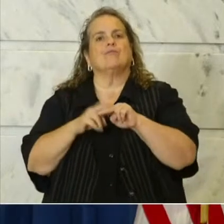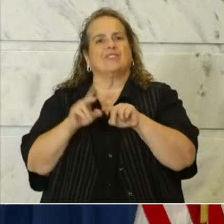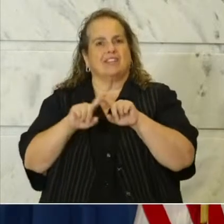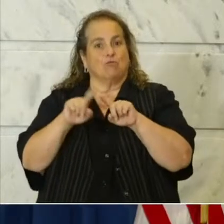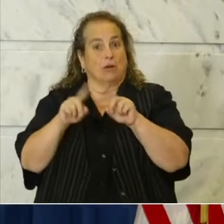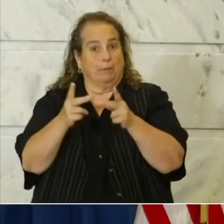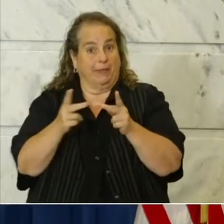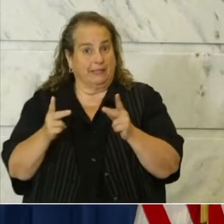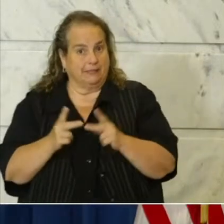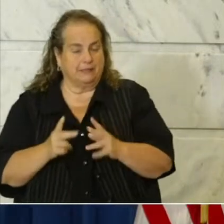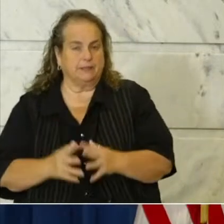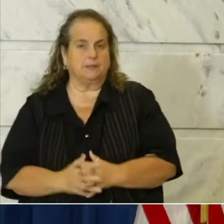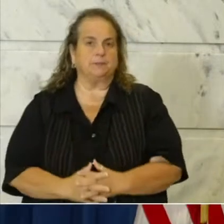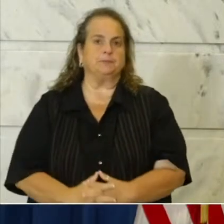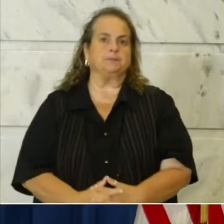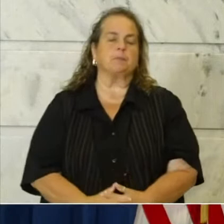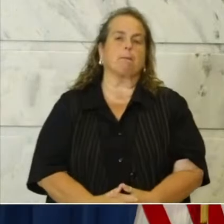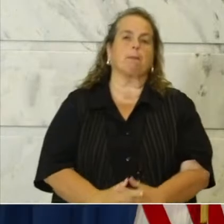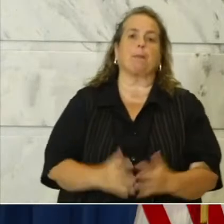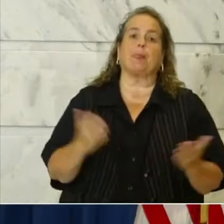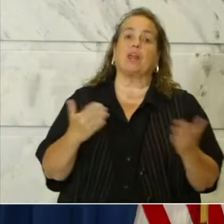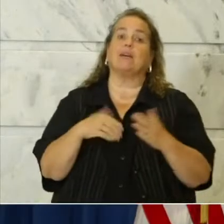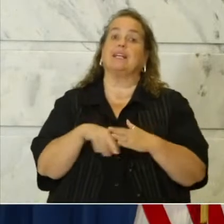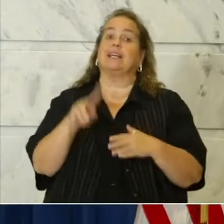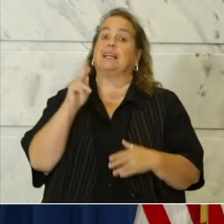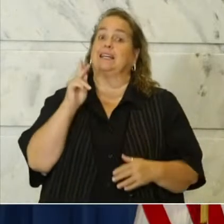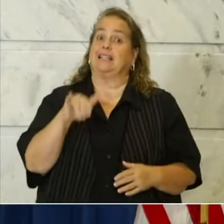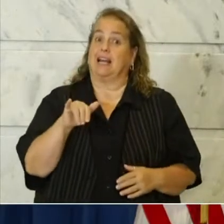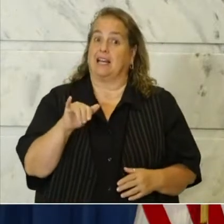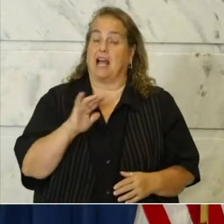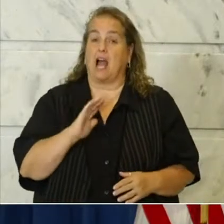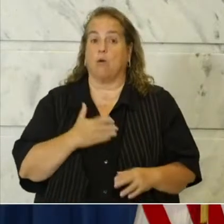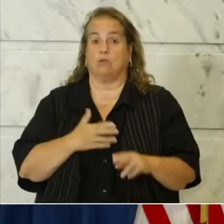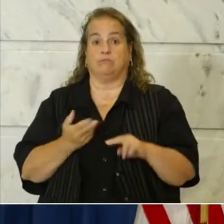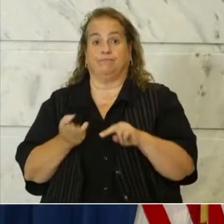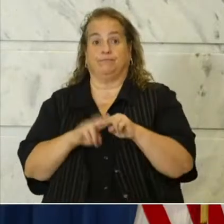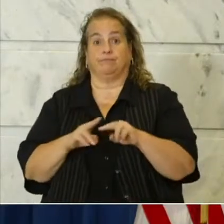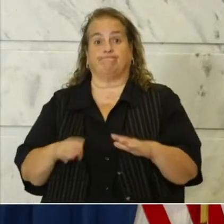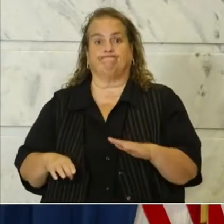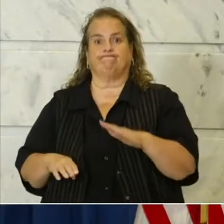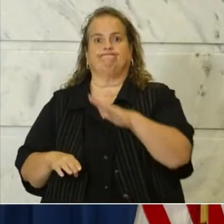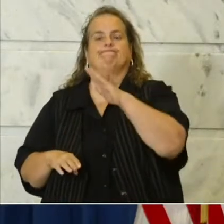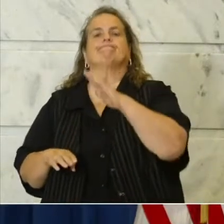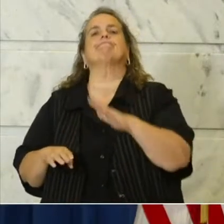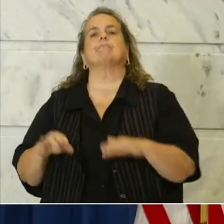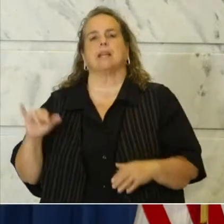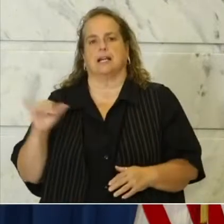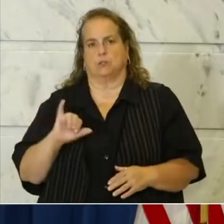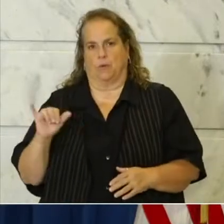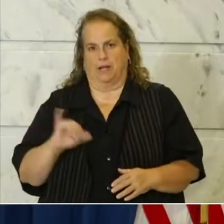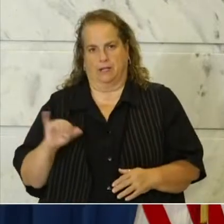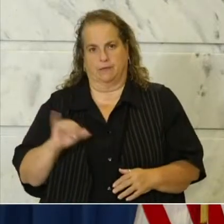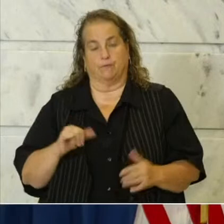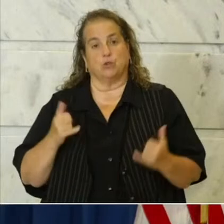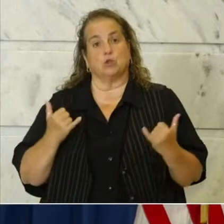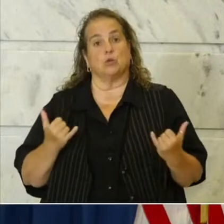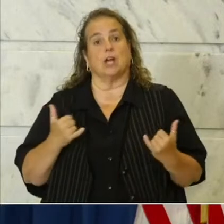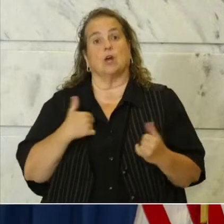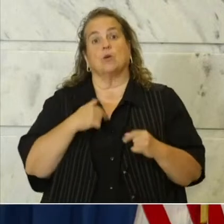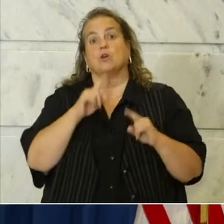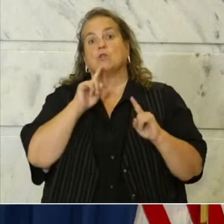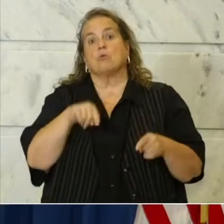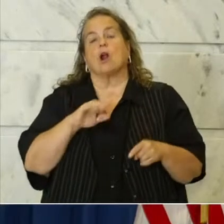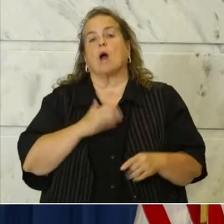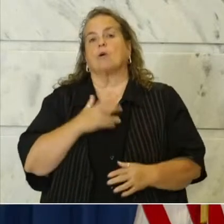places. Here in Kentucky, our surge continues as well. Today we are reporting